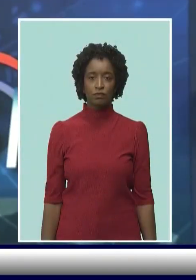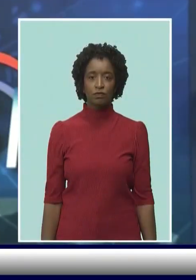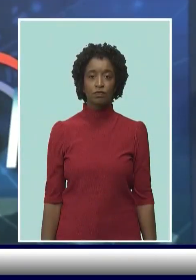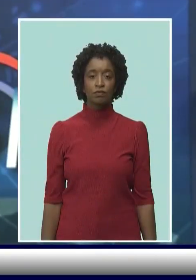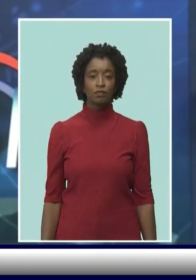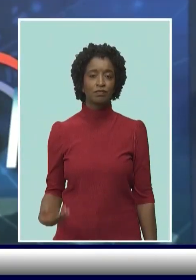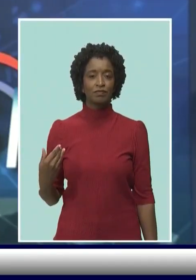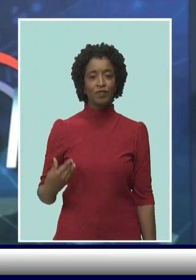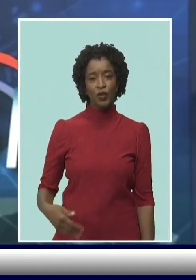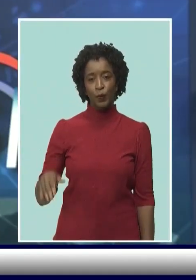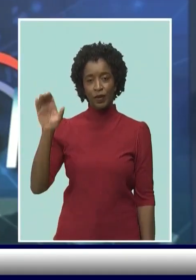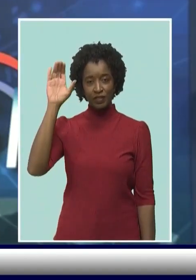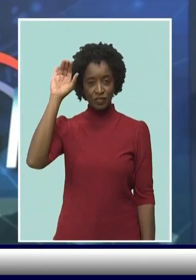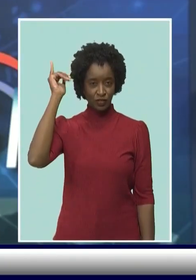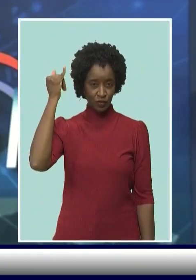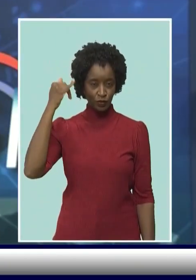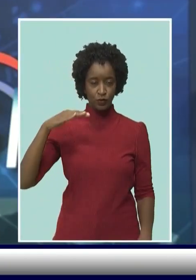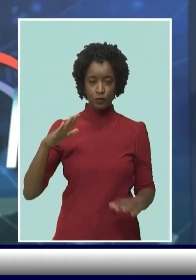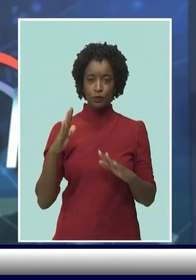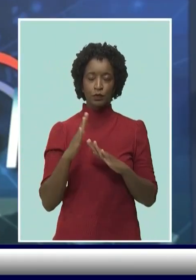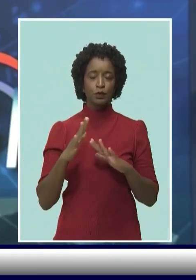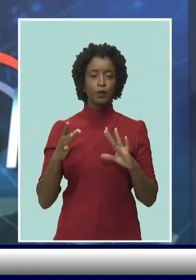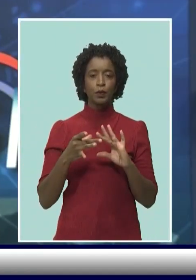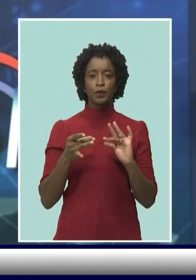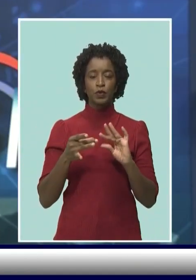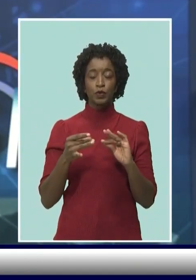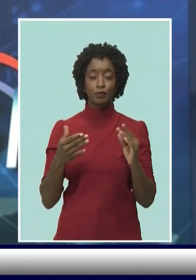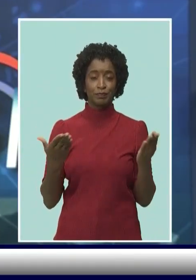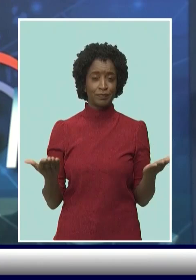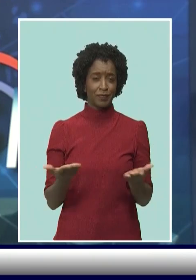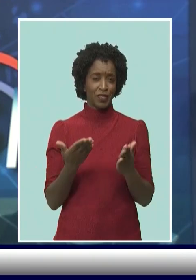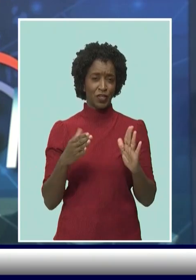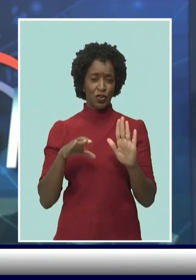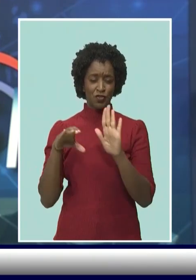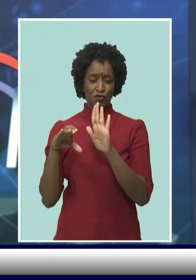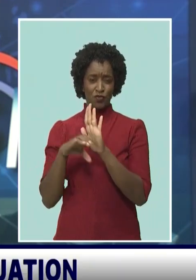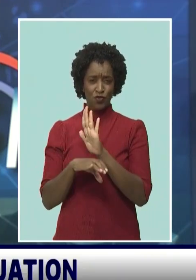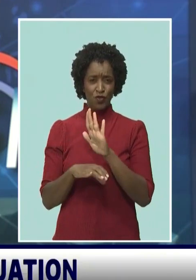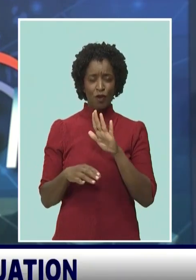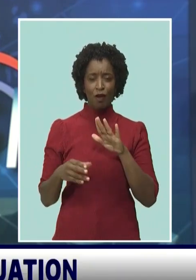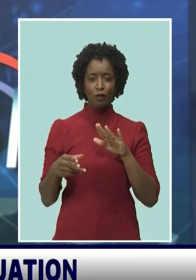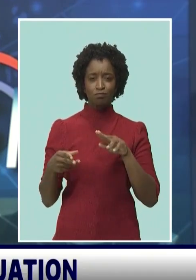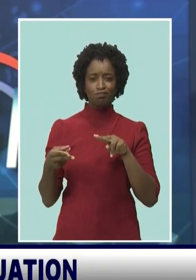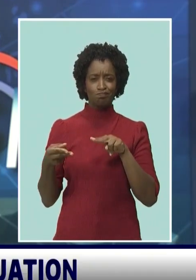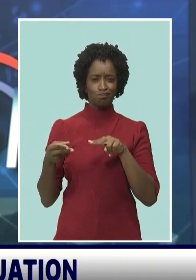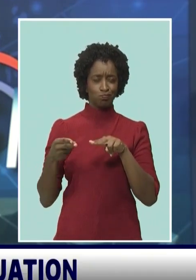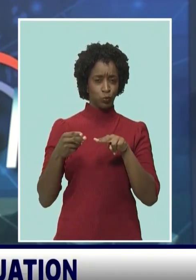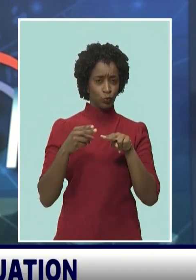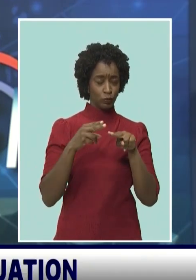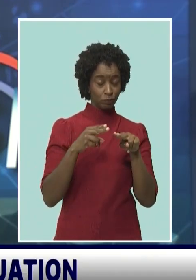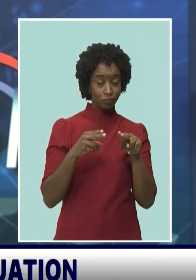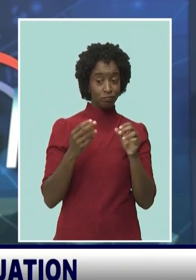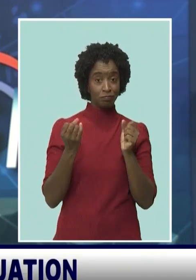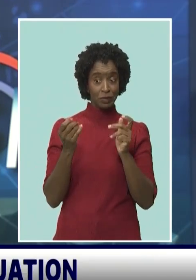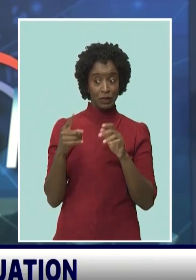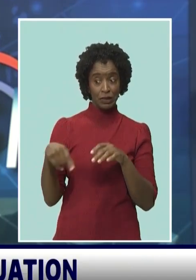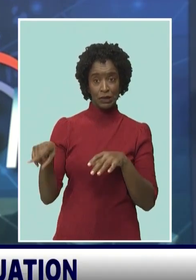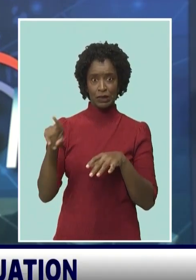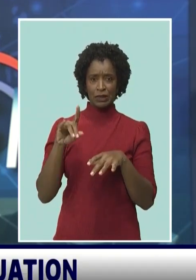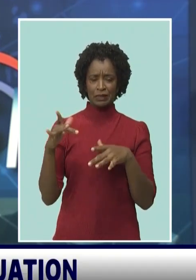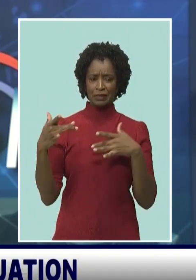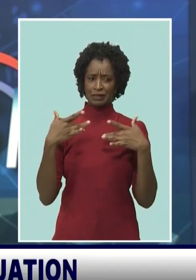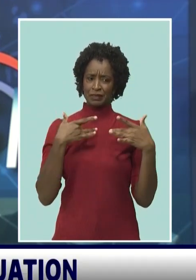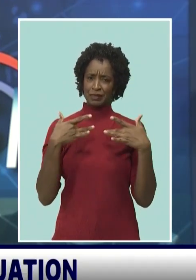I'm Shane Jones, leading the news at 7. The state of crime in the country continues to be worrisome for most. So much so that Prime Minister